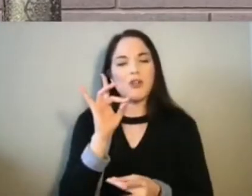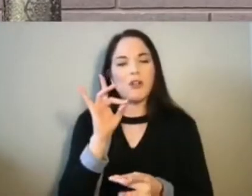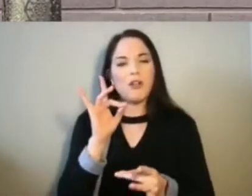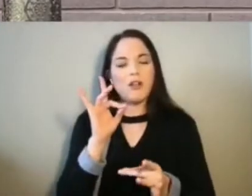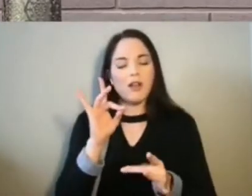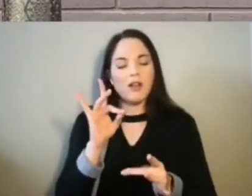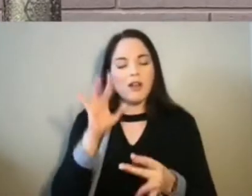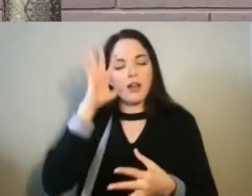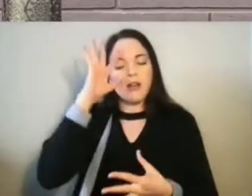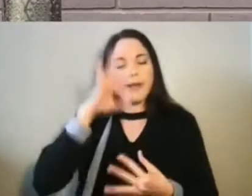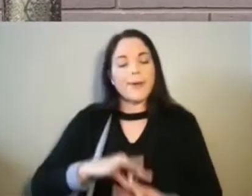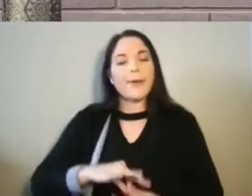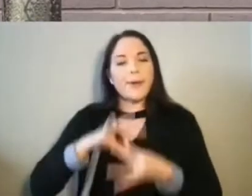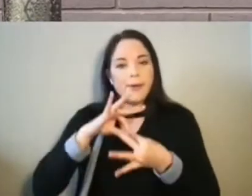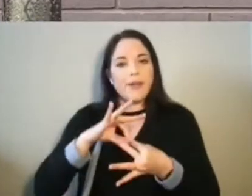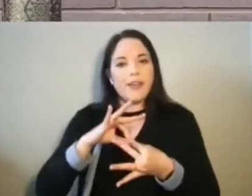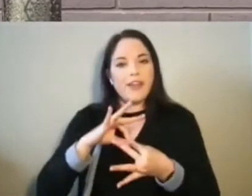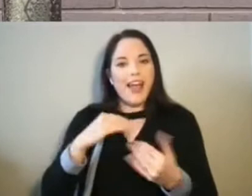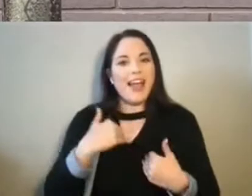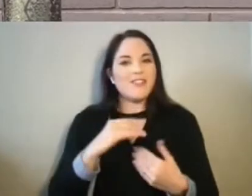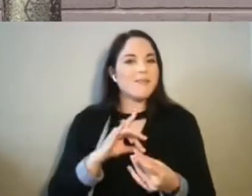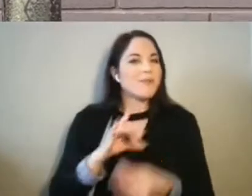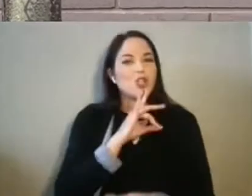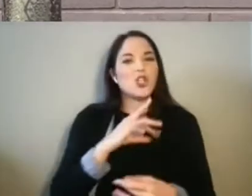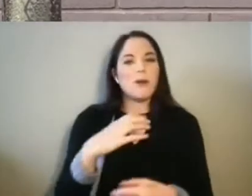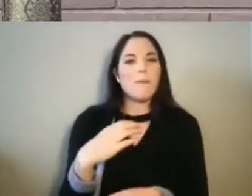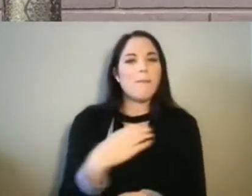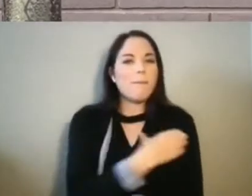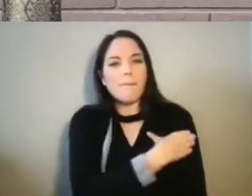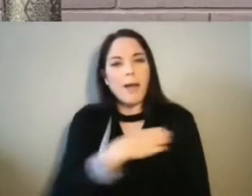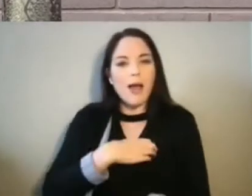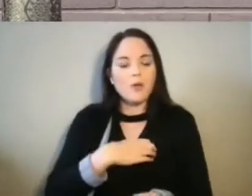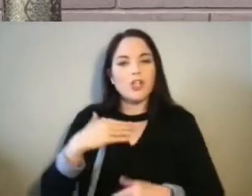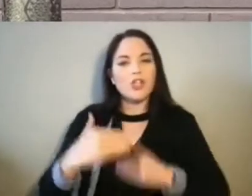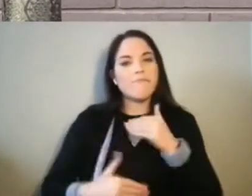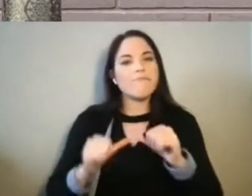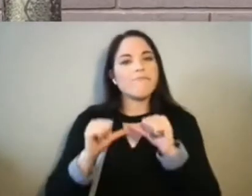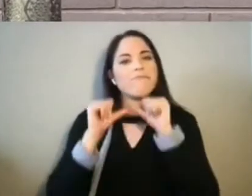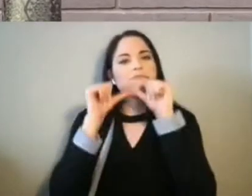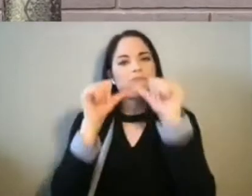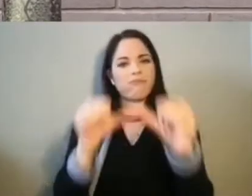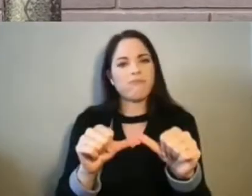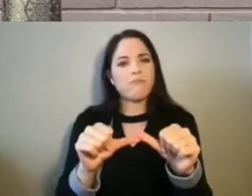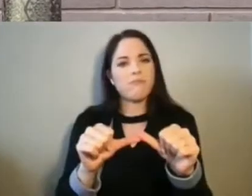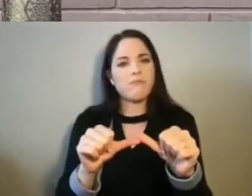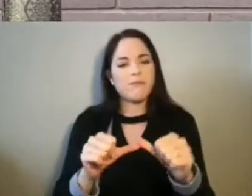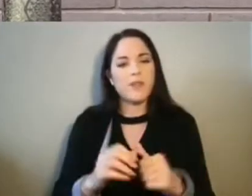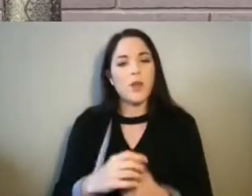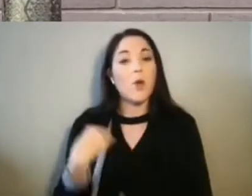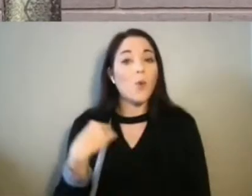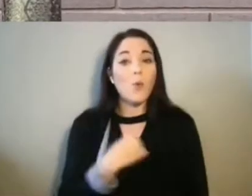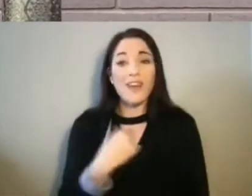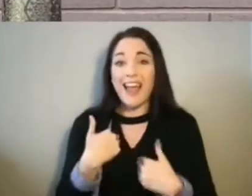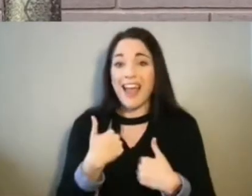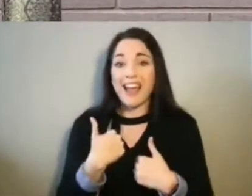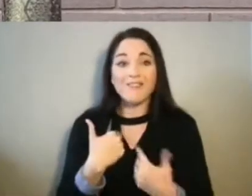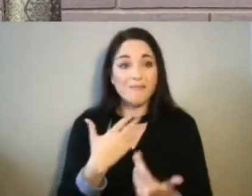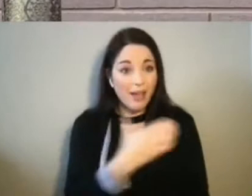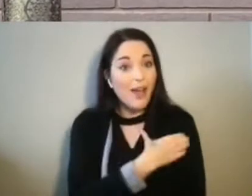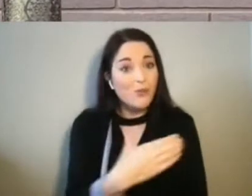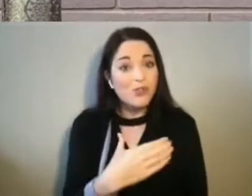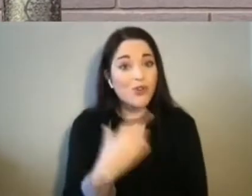2 Corinthians 4:16 says, though our bodies are dying, our spirits are being renewed every